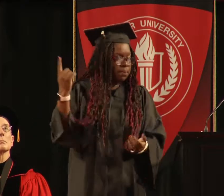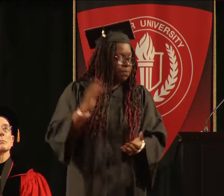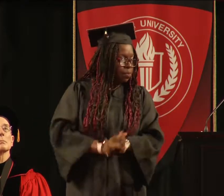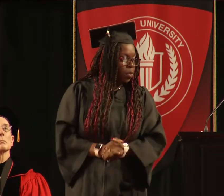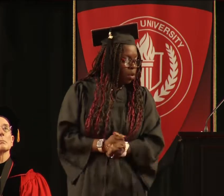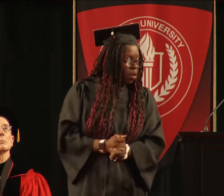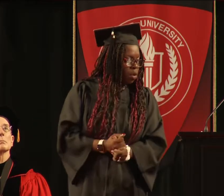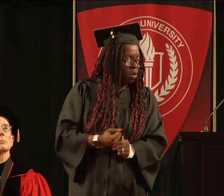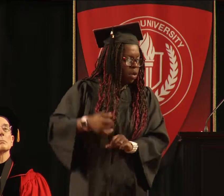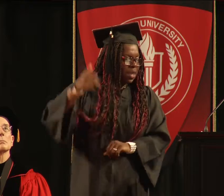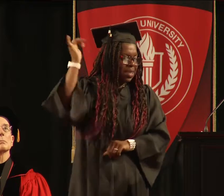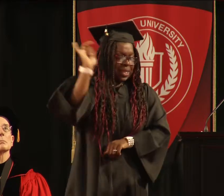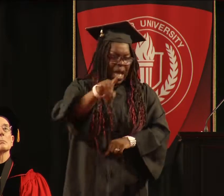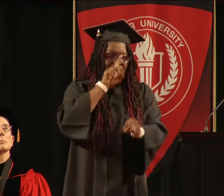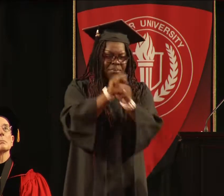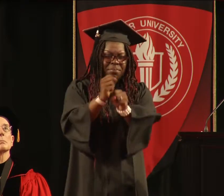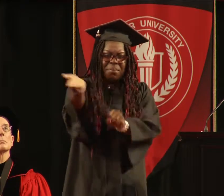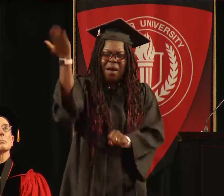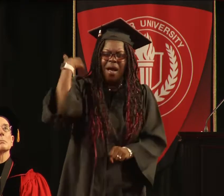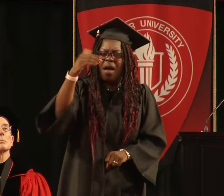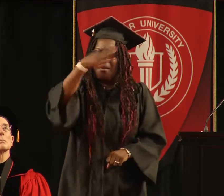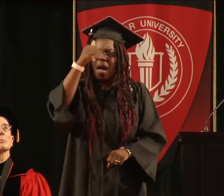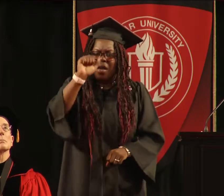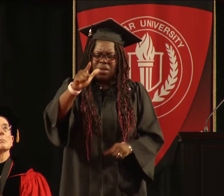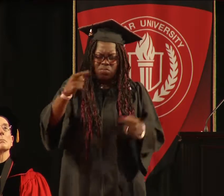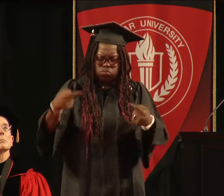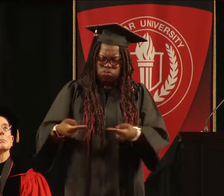woman that I am today.